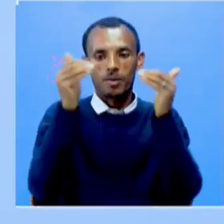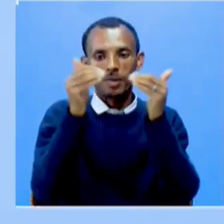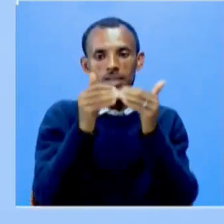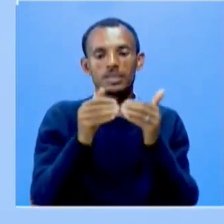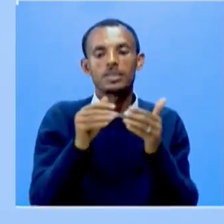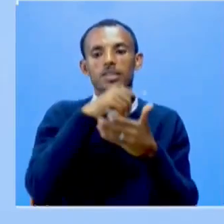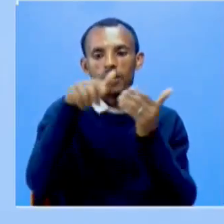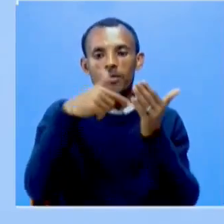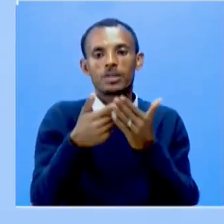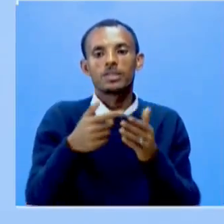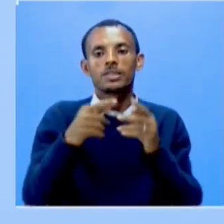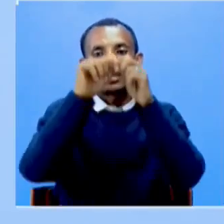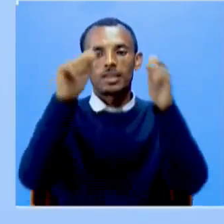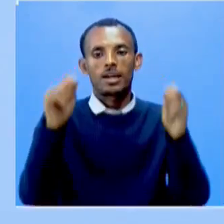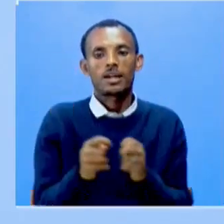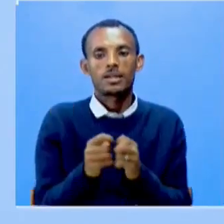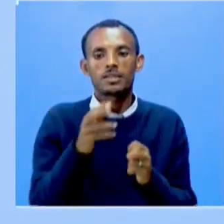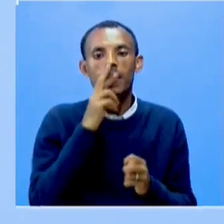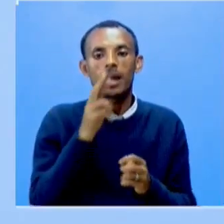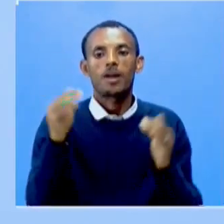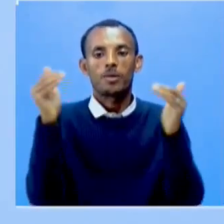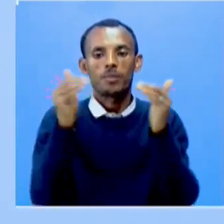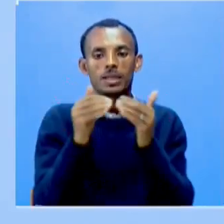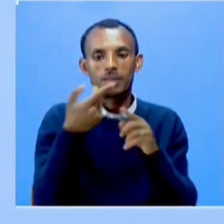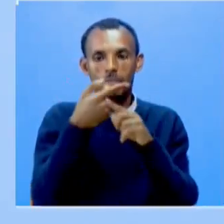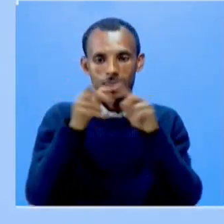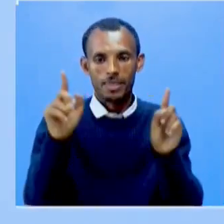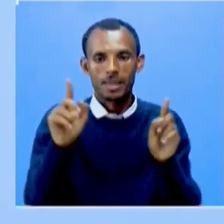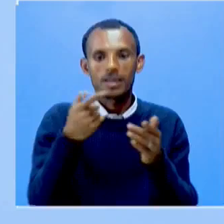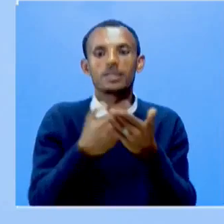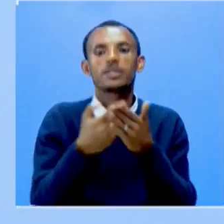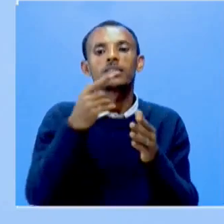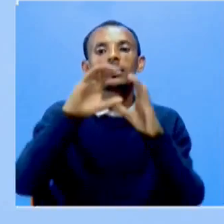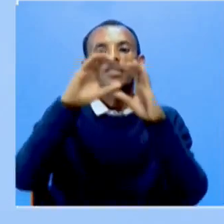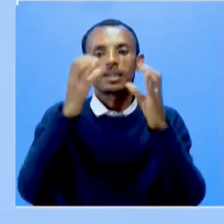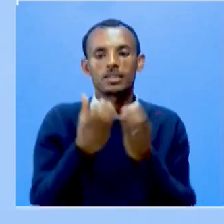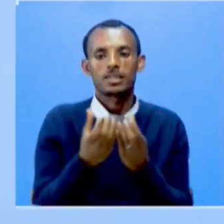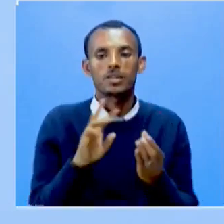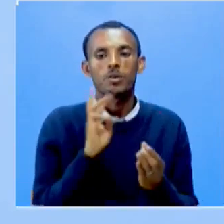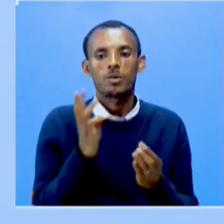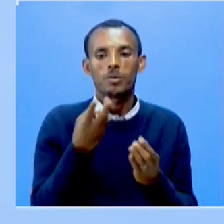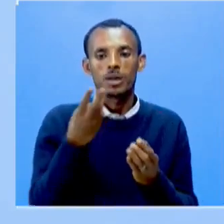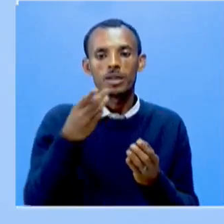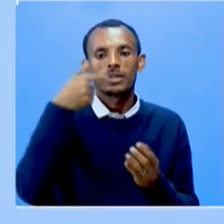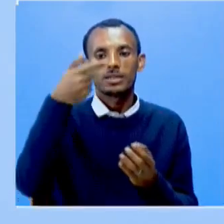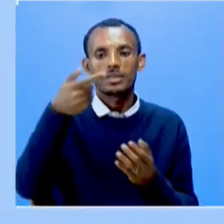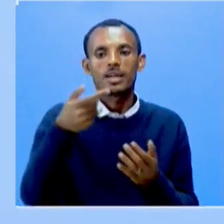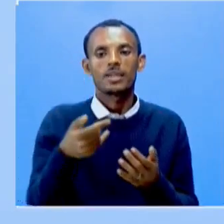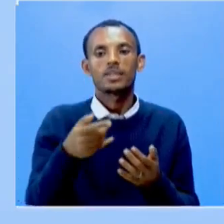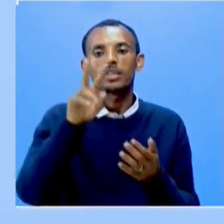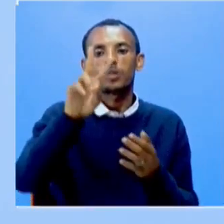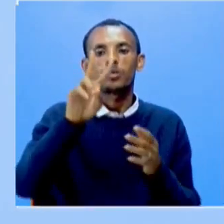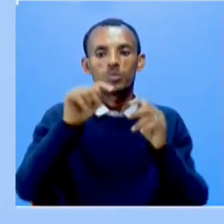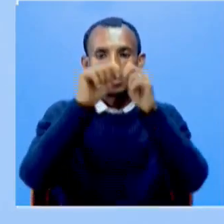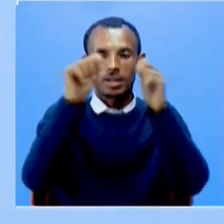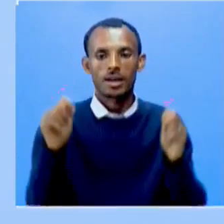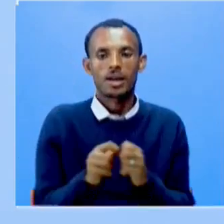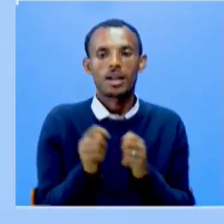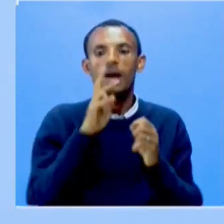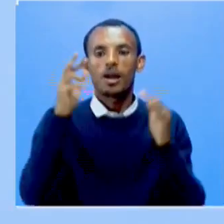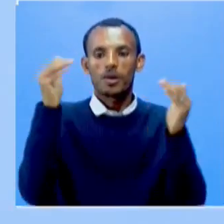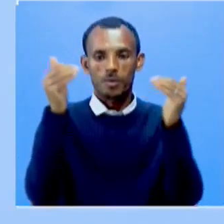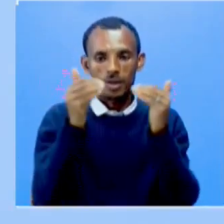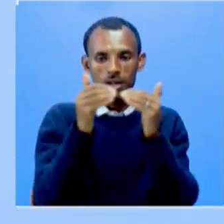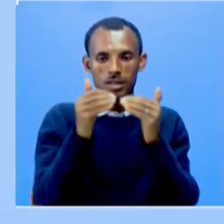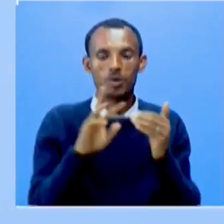therefore the triangles are congruent. But in this section, in order to say the two triangles are congruent, we